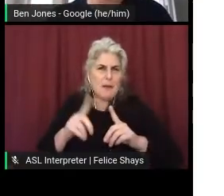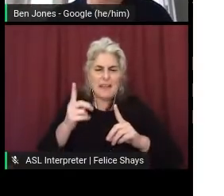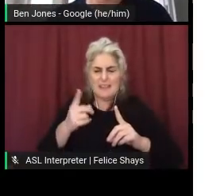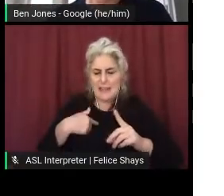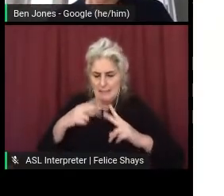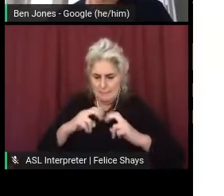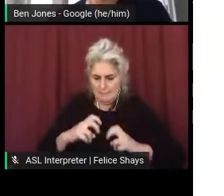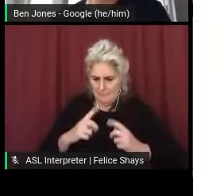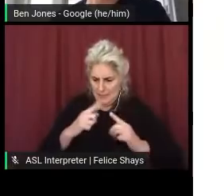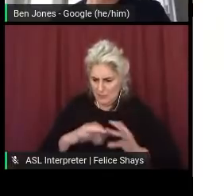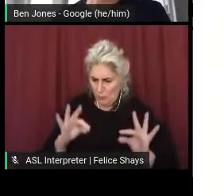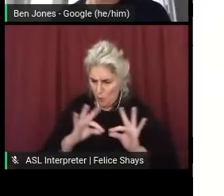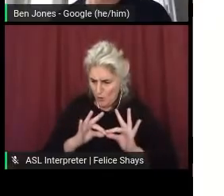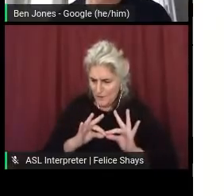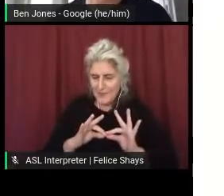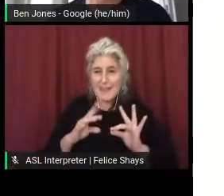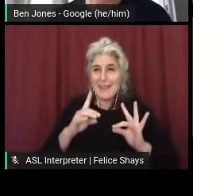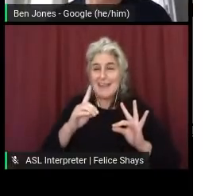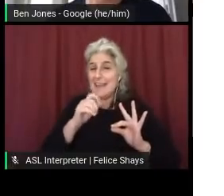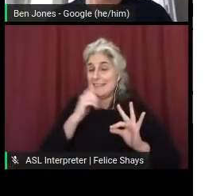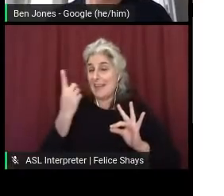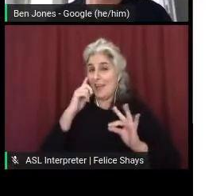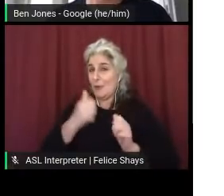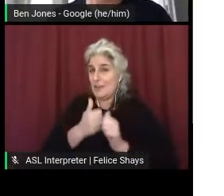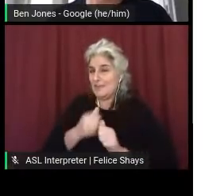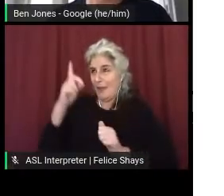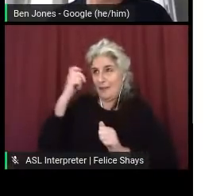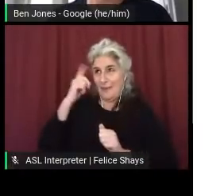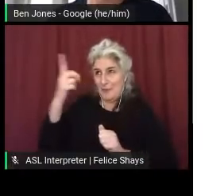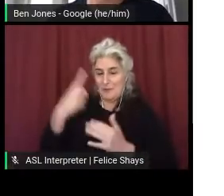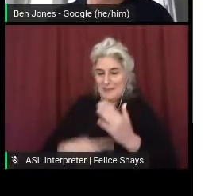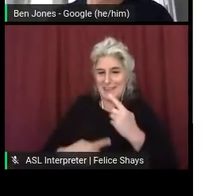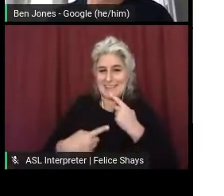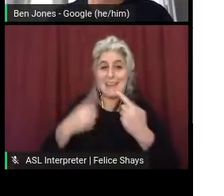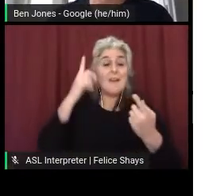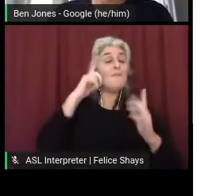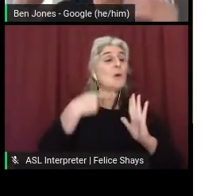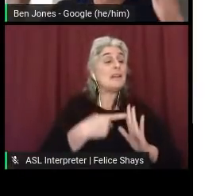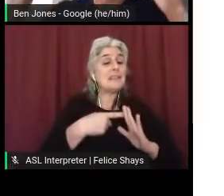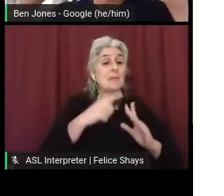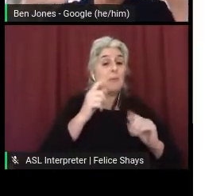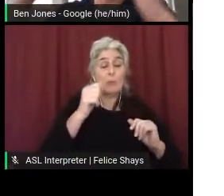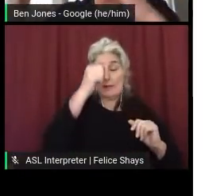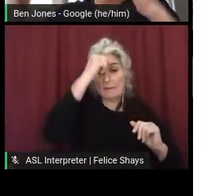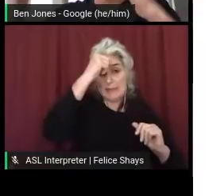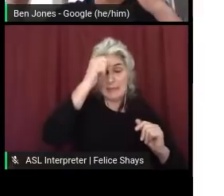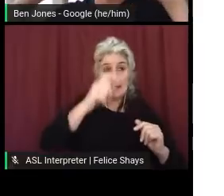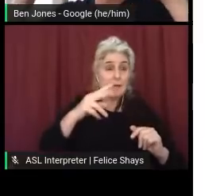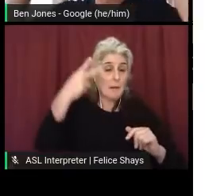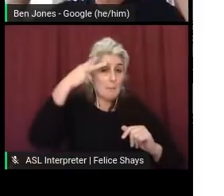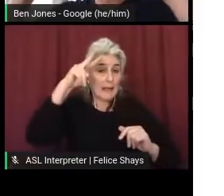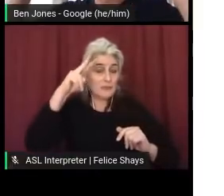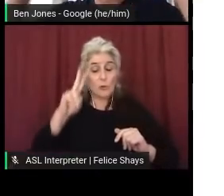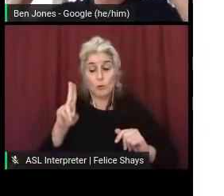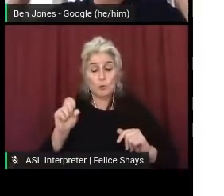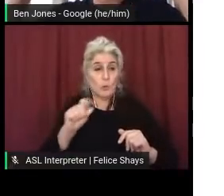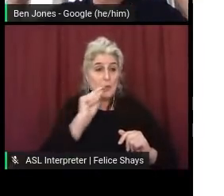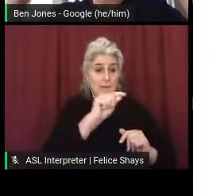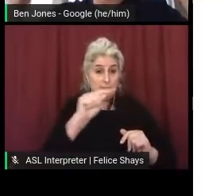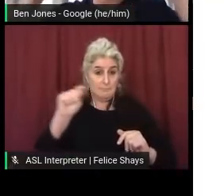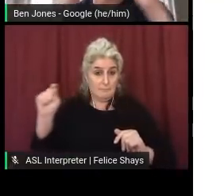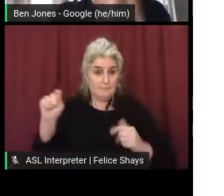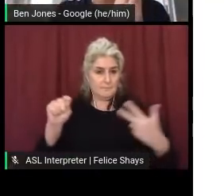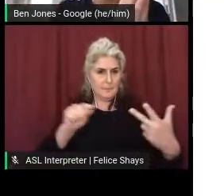out of lockdown. So if you look here, this is data from India, Mexico, and the US. What are the changes of